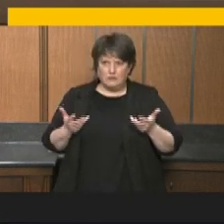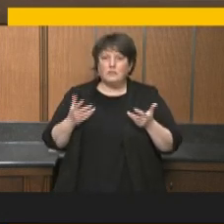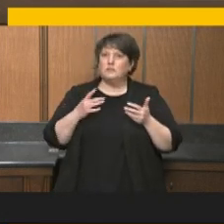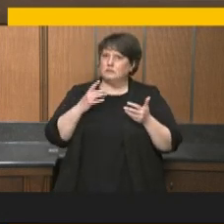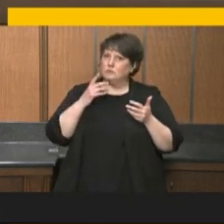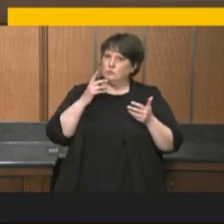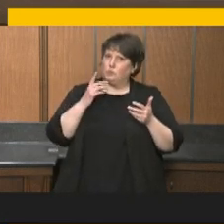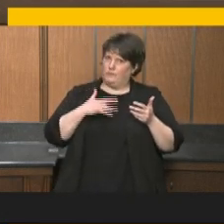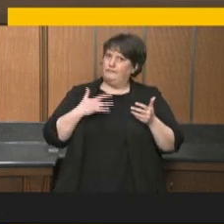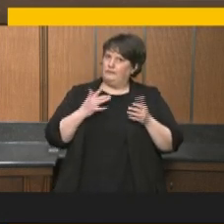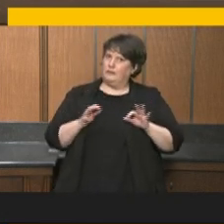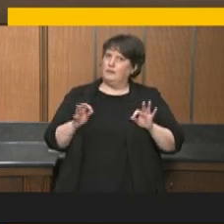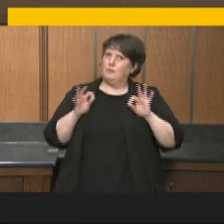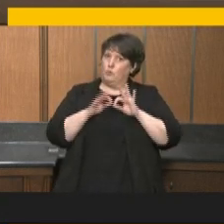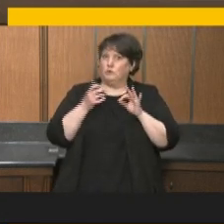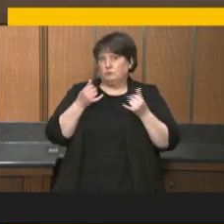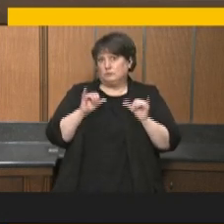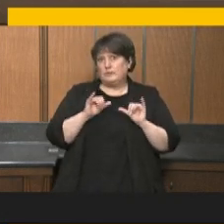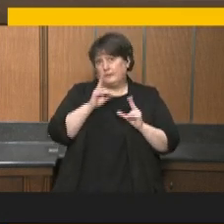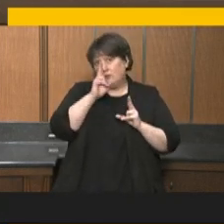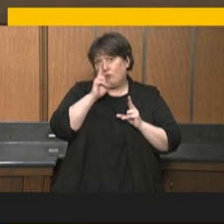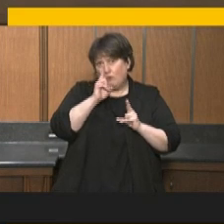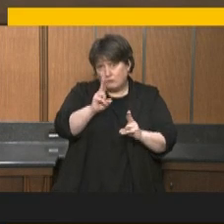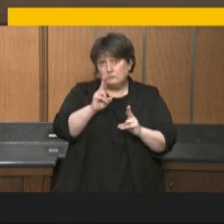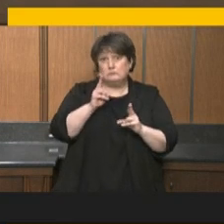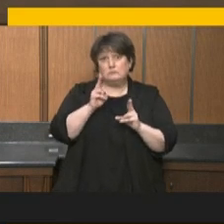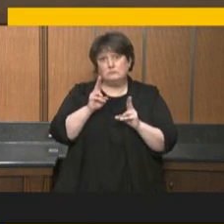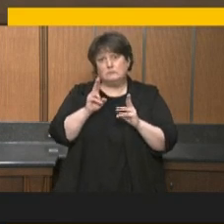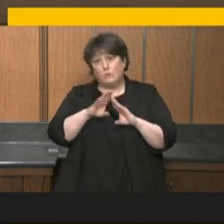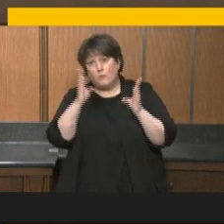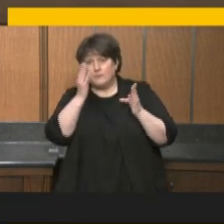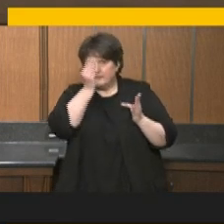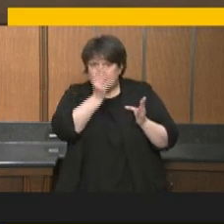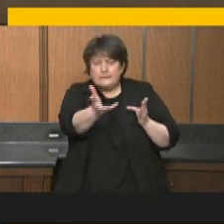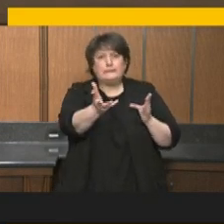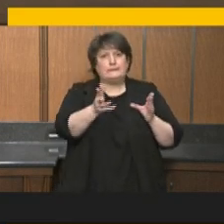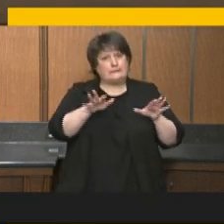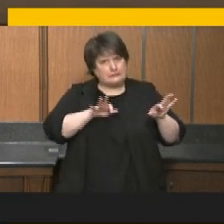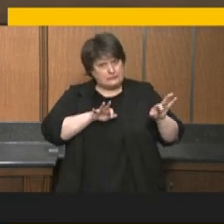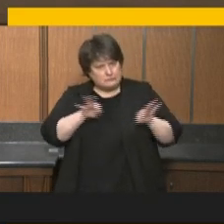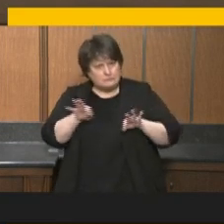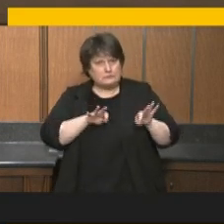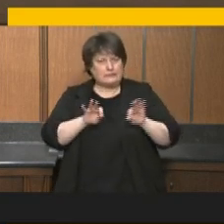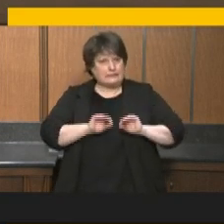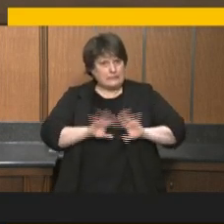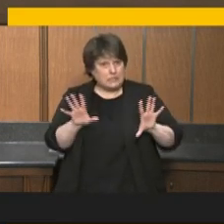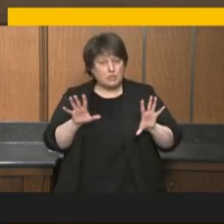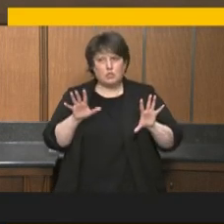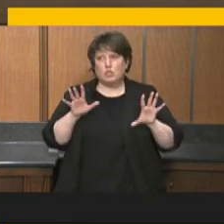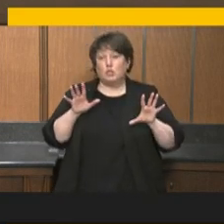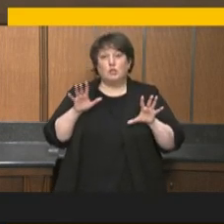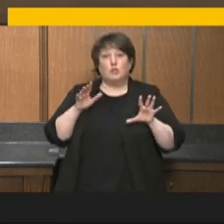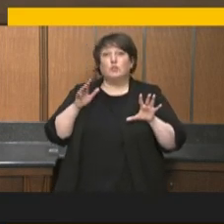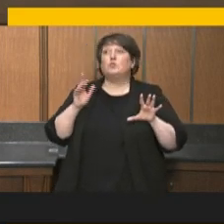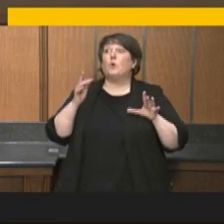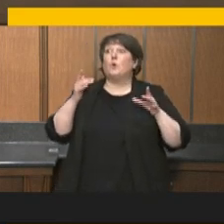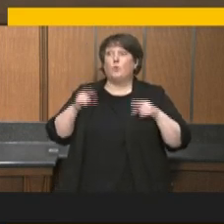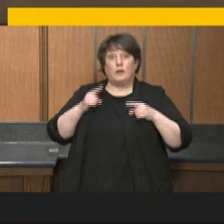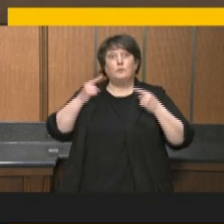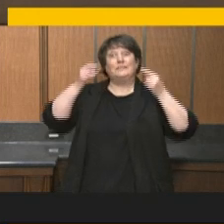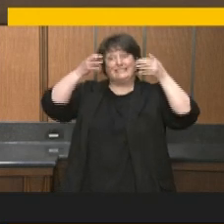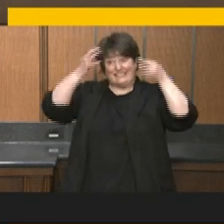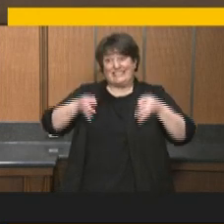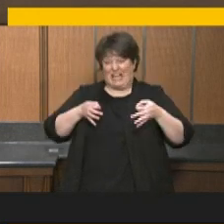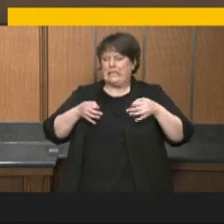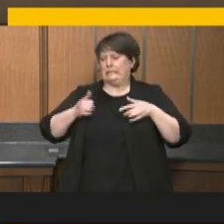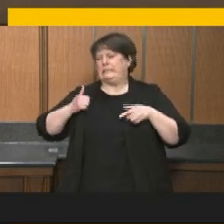important to be honest and open with Canadians, to announce when the decision is made, that the decision